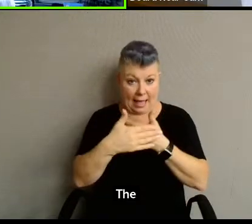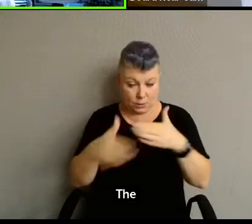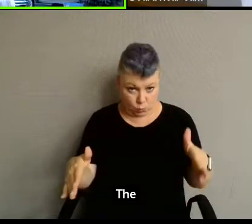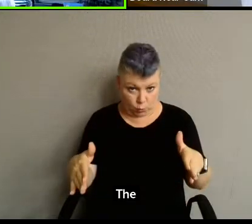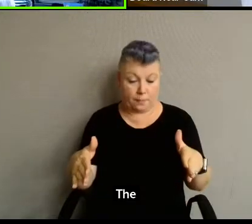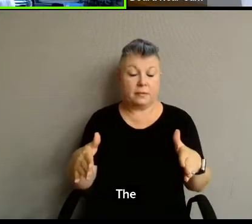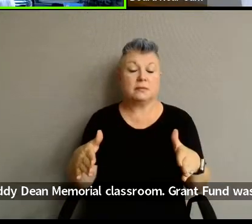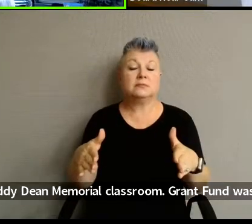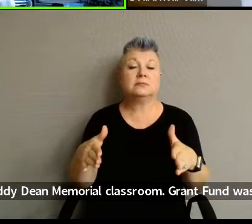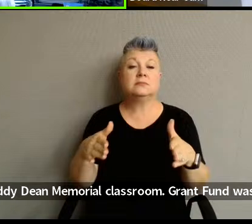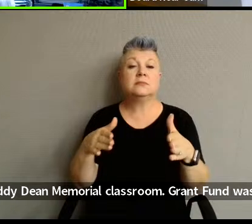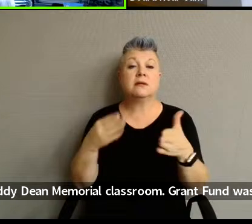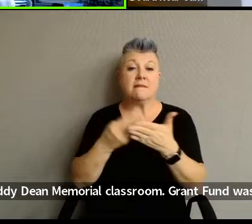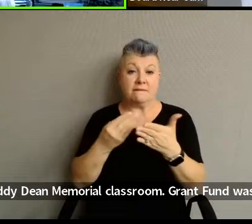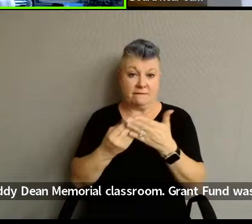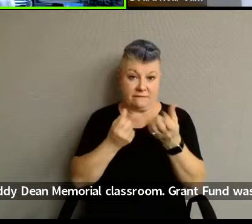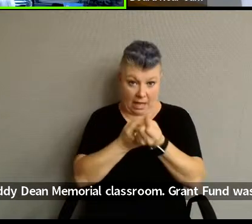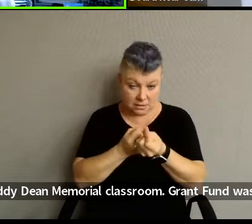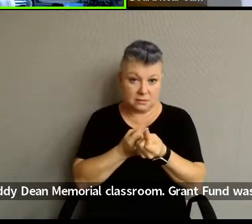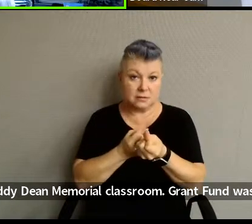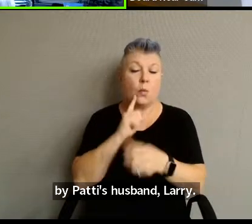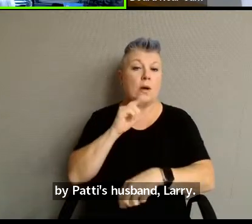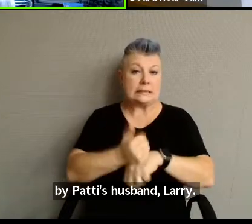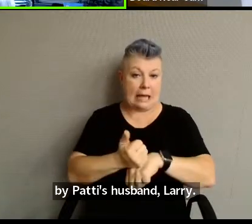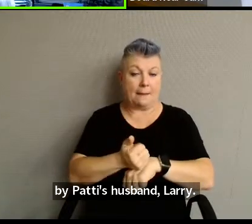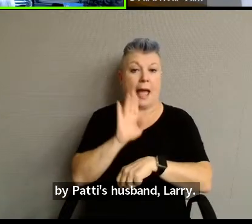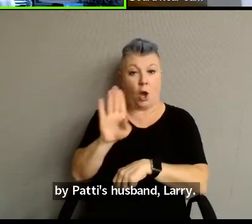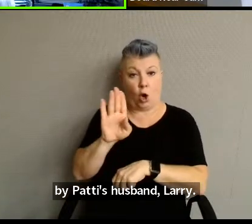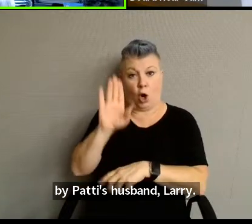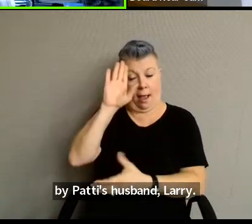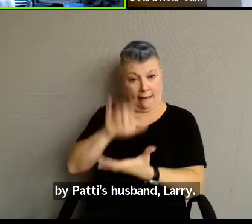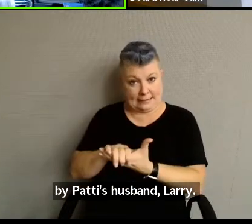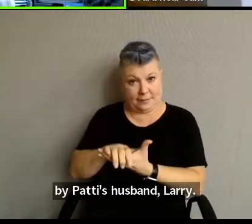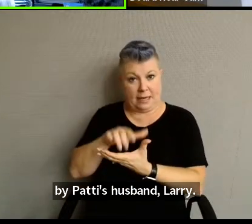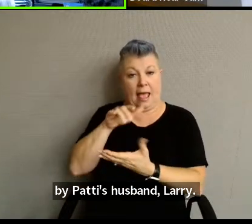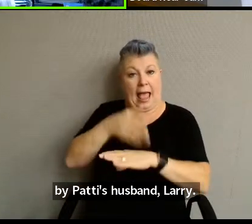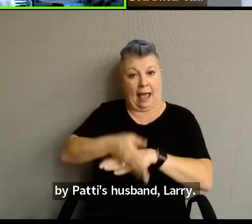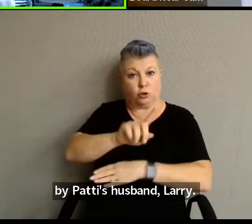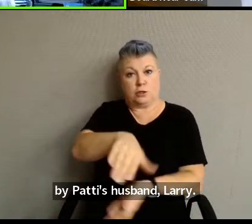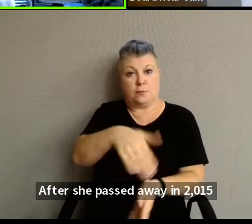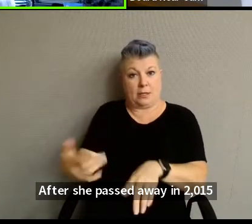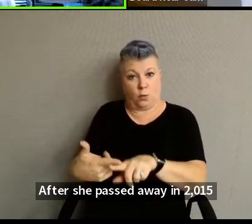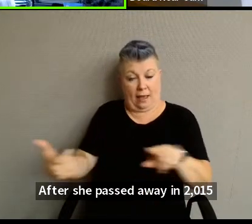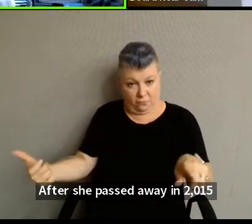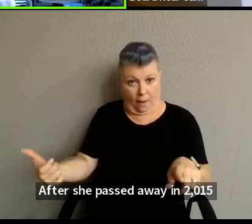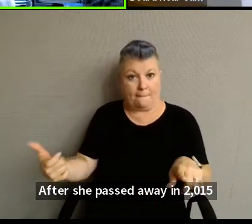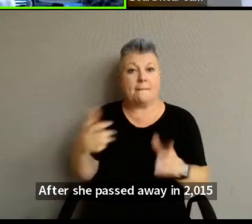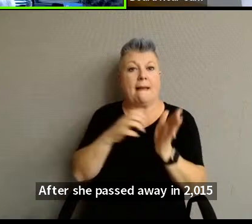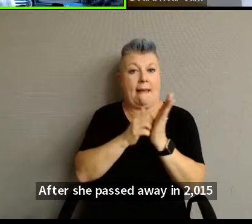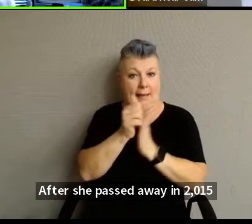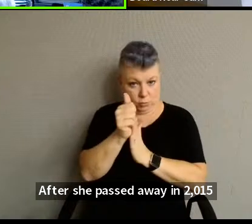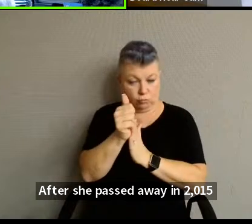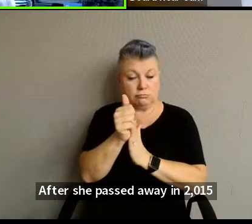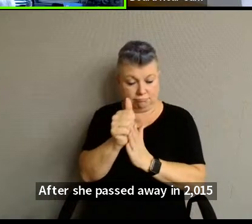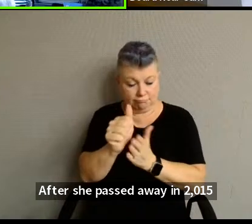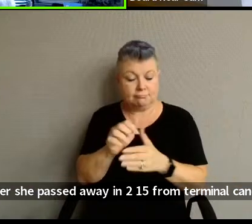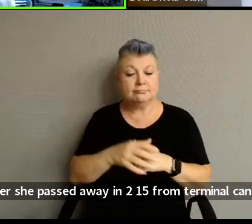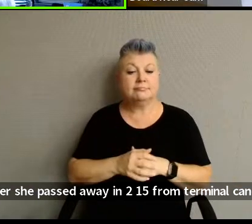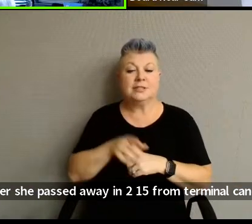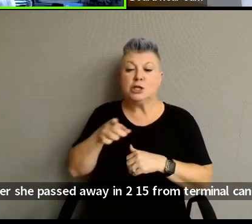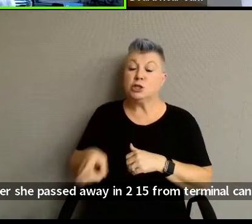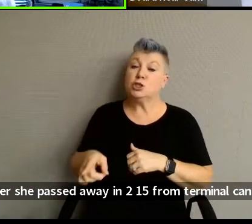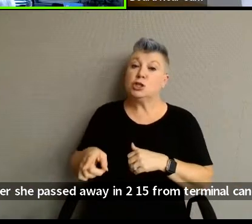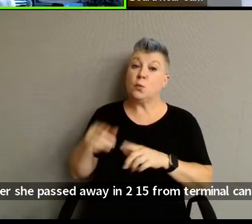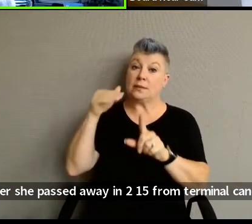Dean's husband, Larry, after she passed away in 2015 from terminal cancer. Patty Dean was a lobbyist